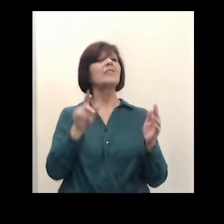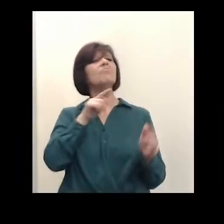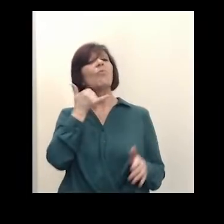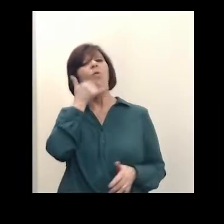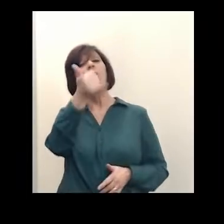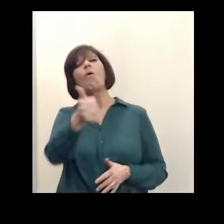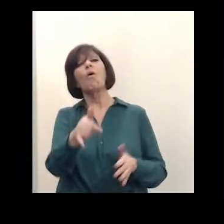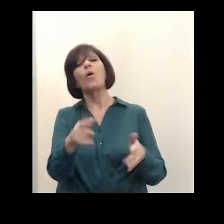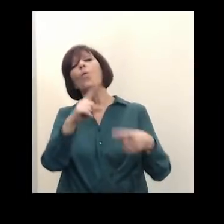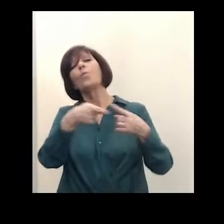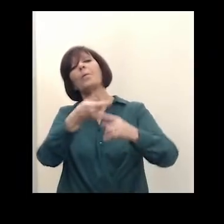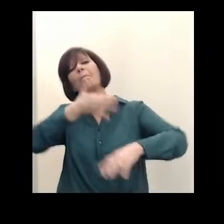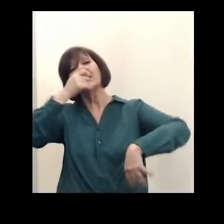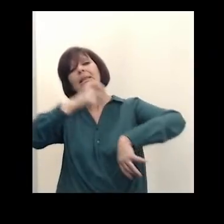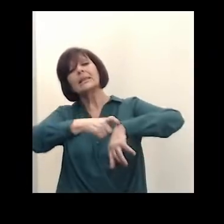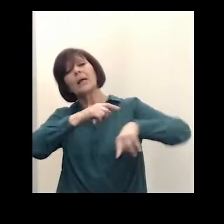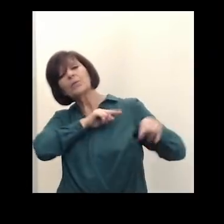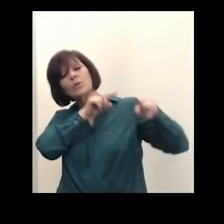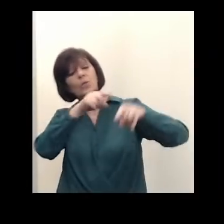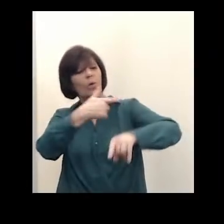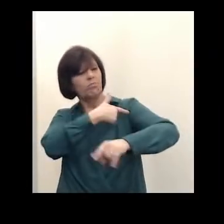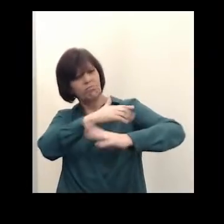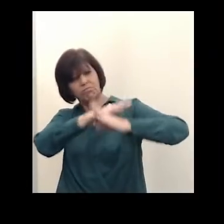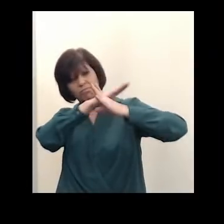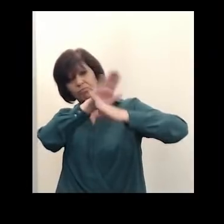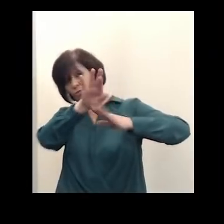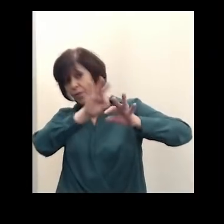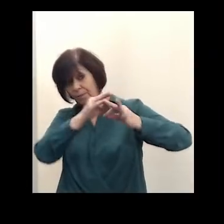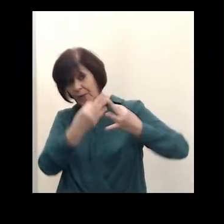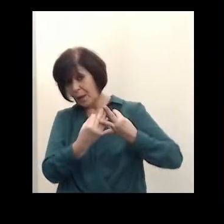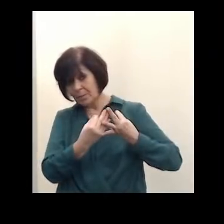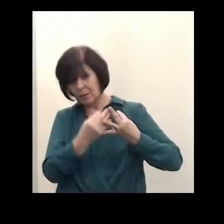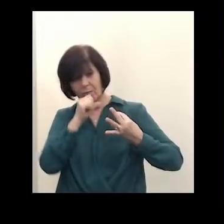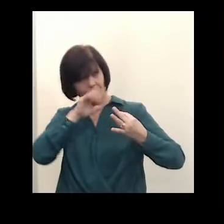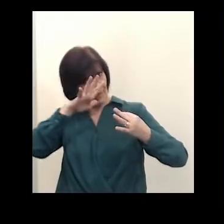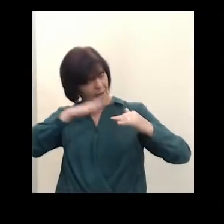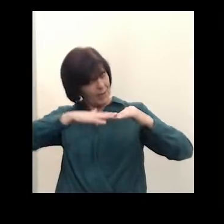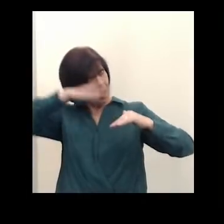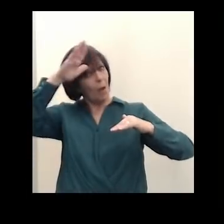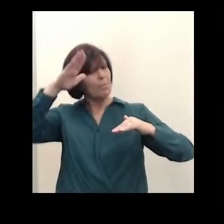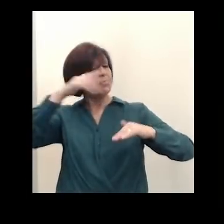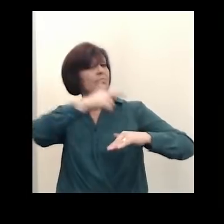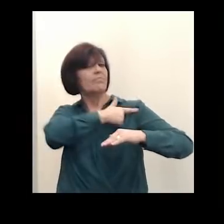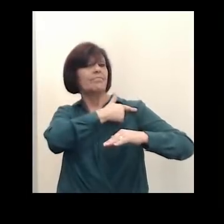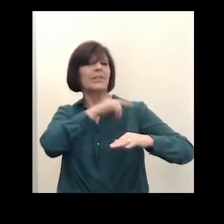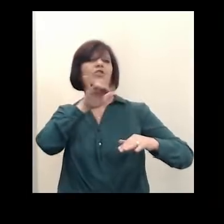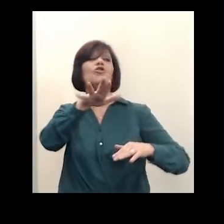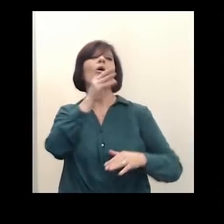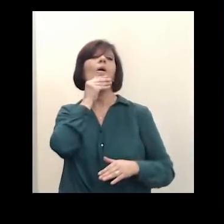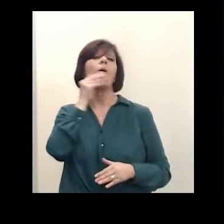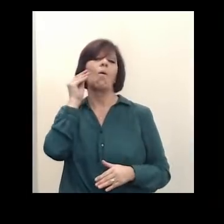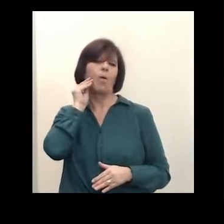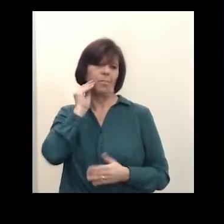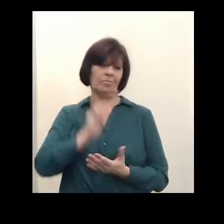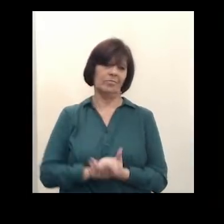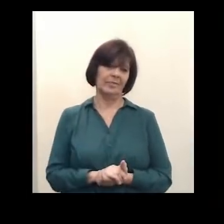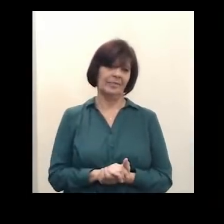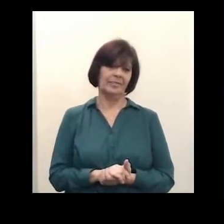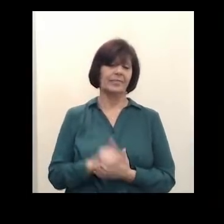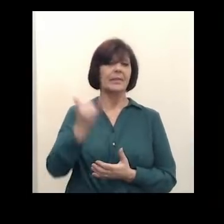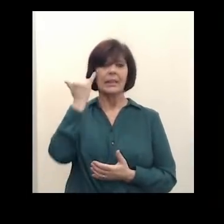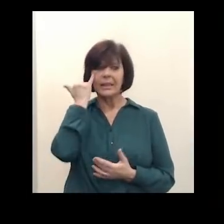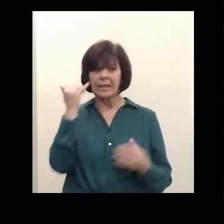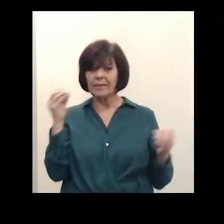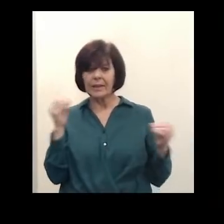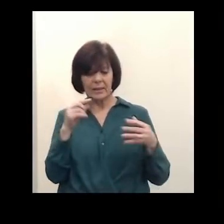you to get you or anybody in your family, 5 and up, a vaccine right in the comfort of your own home. If none of these are